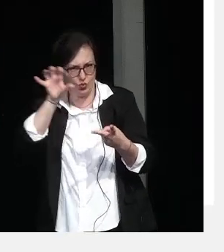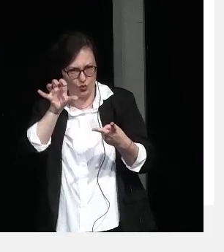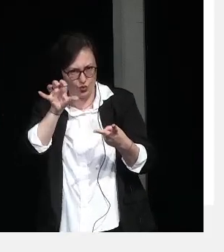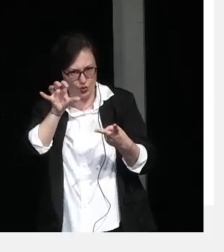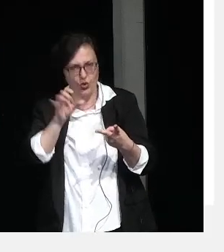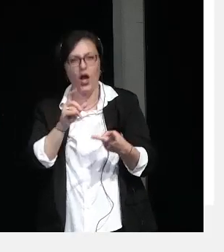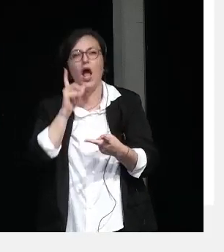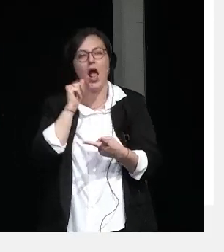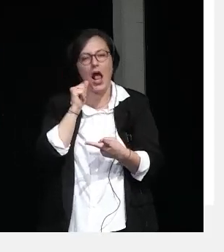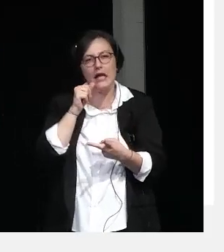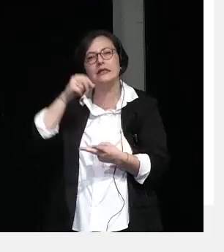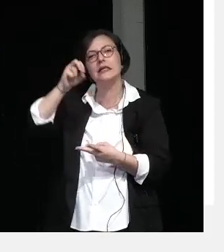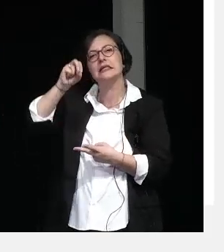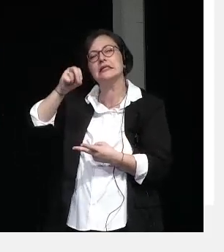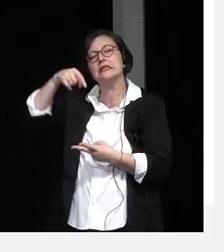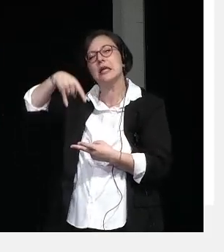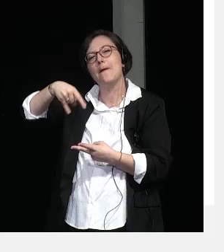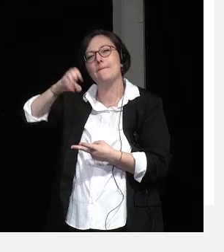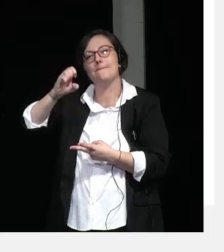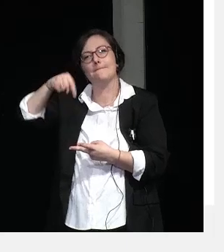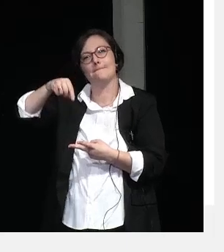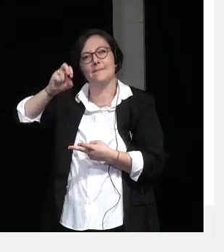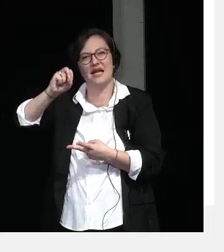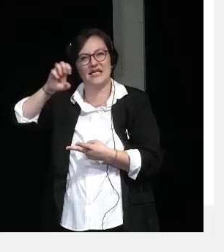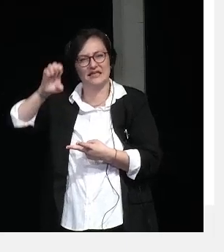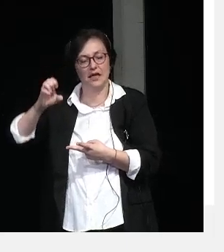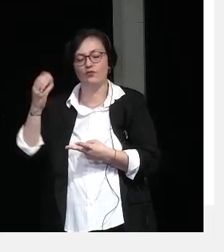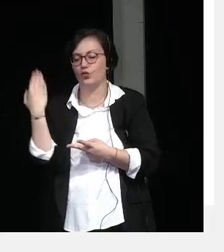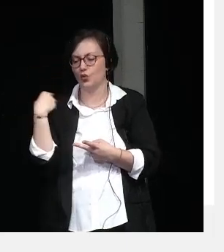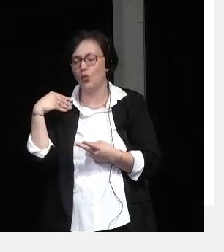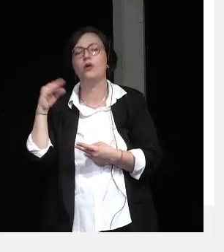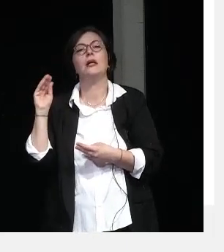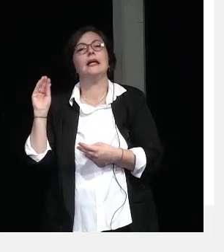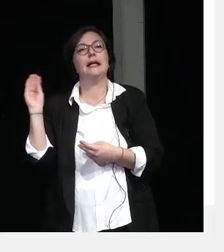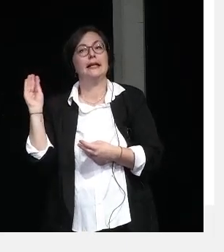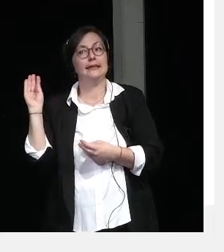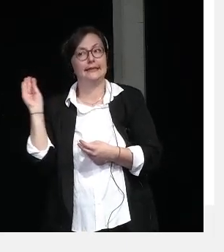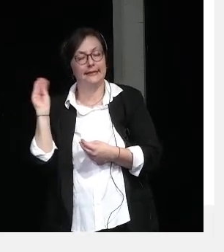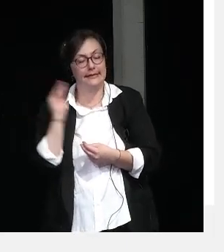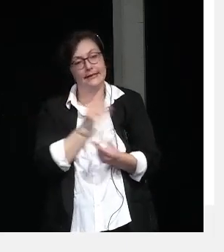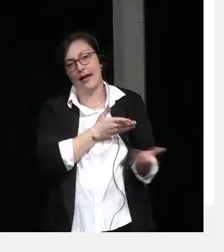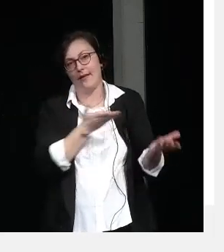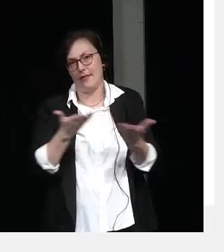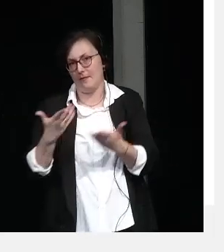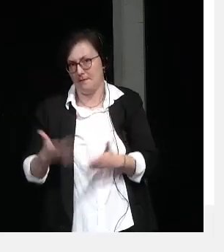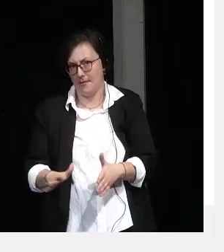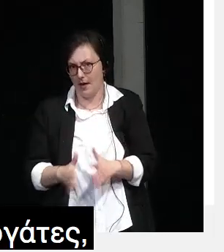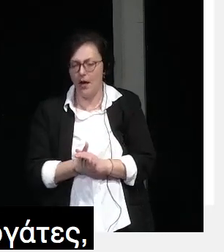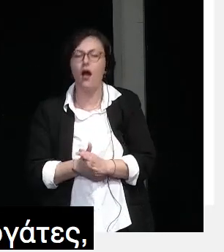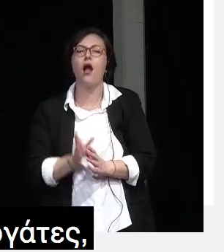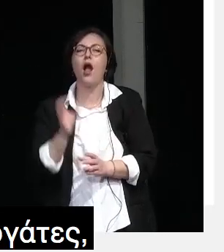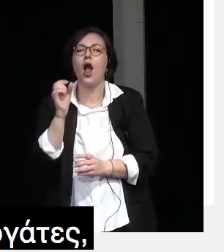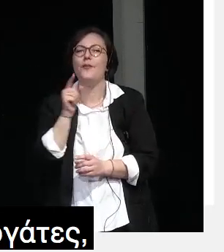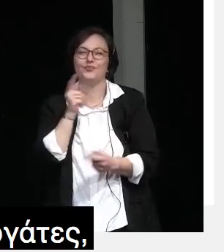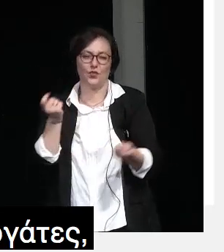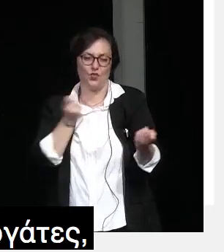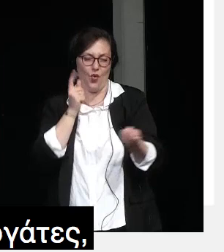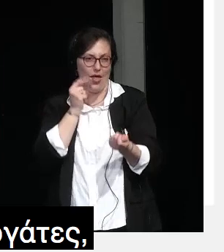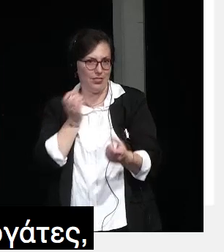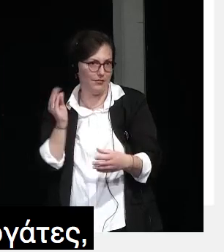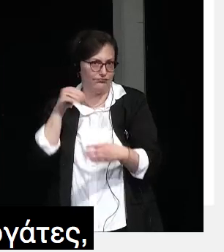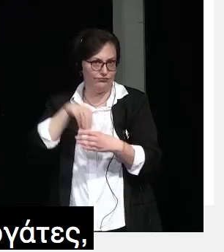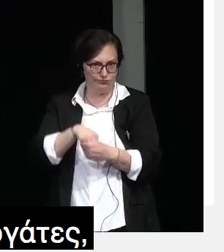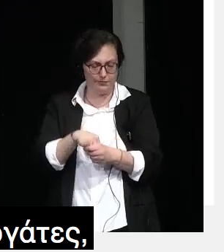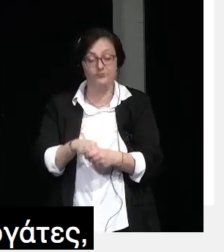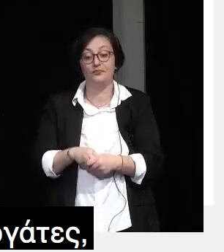Wednesday. He was on discussions on Wednesday. He's from the Museum of Oslo. Now, before we close